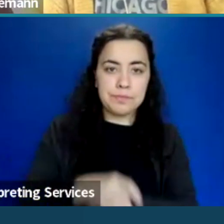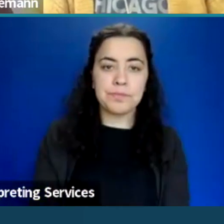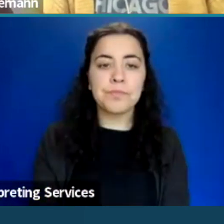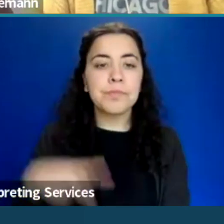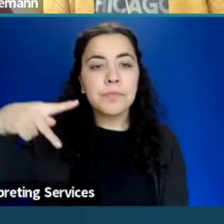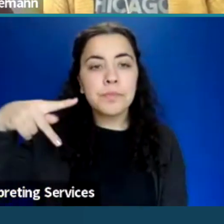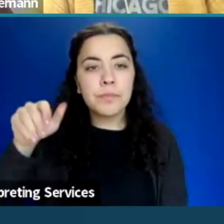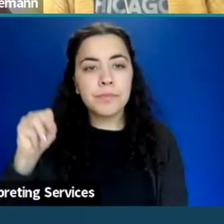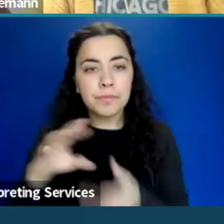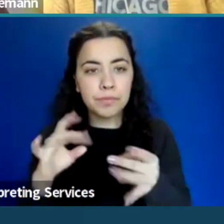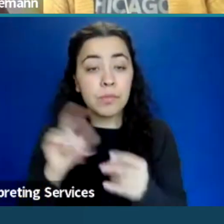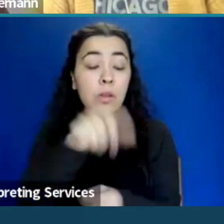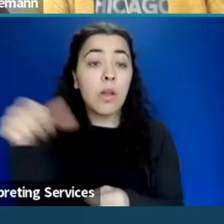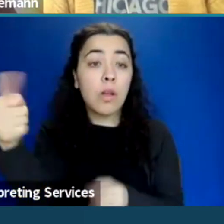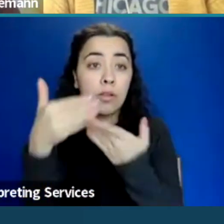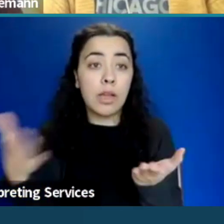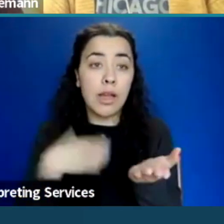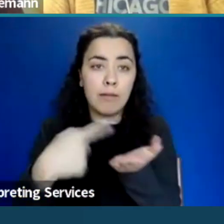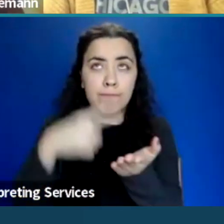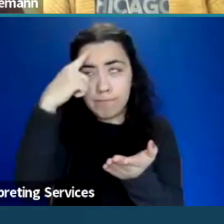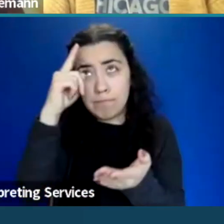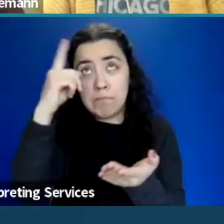that hasn't been mentioned is